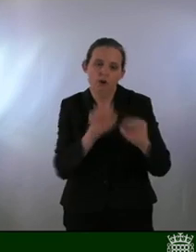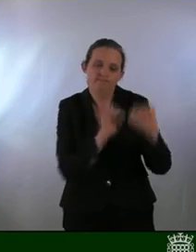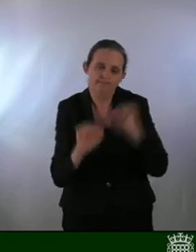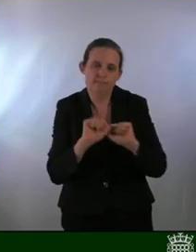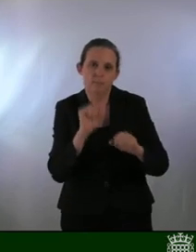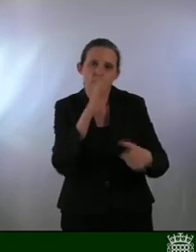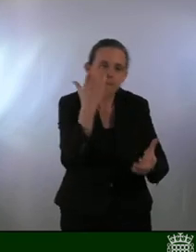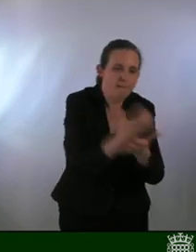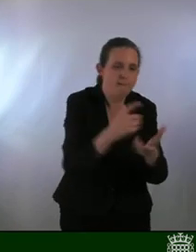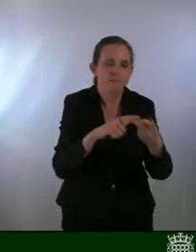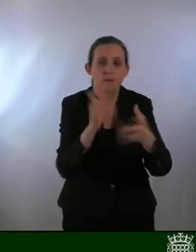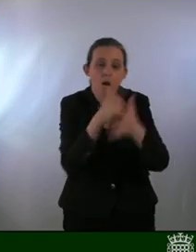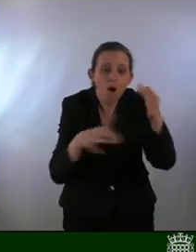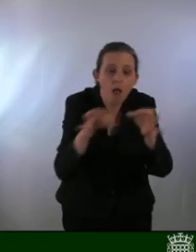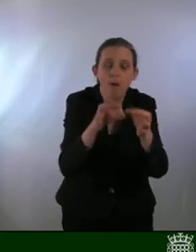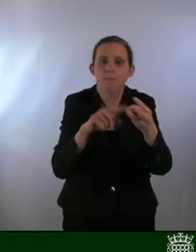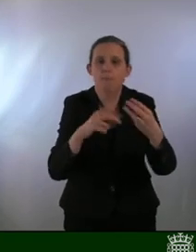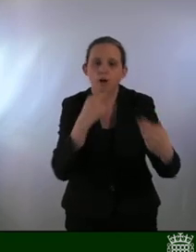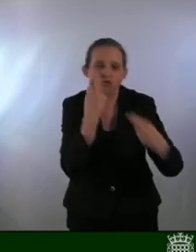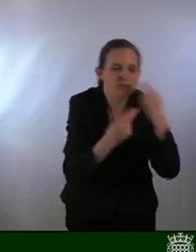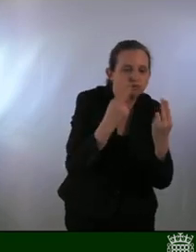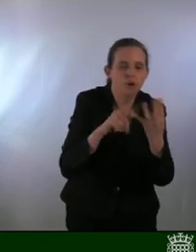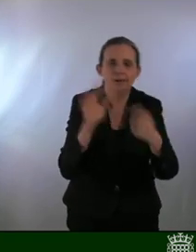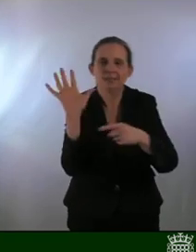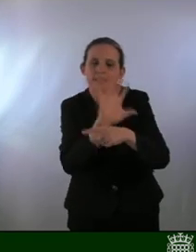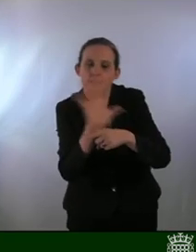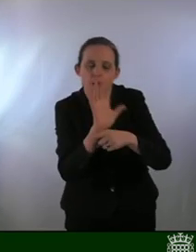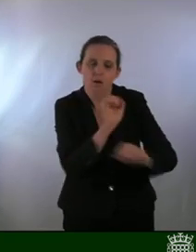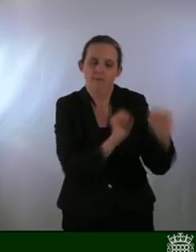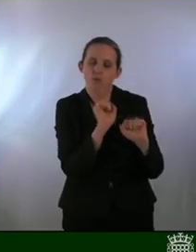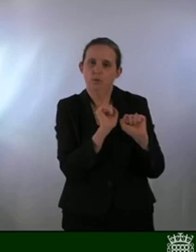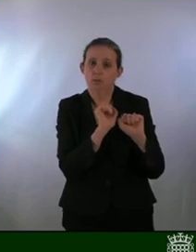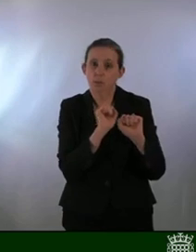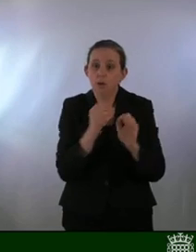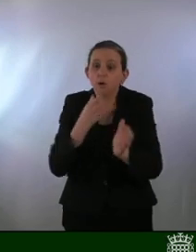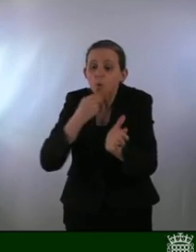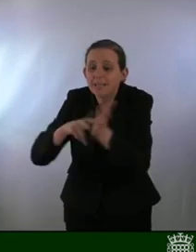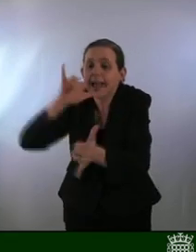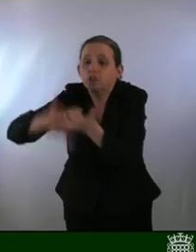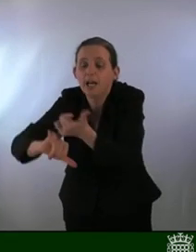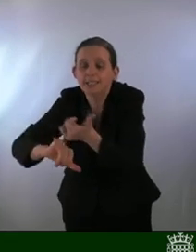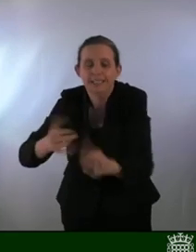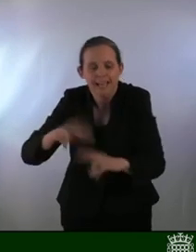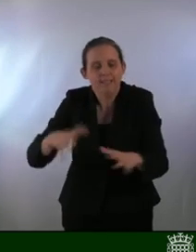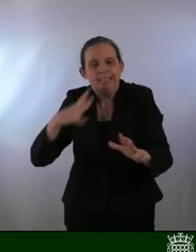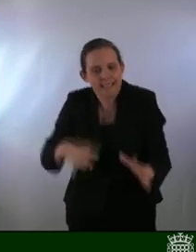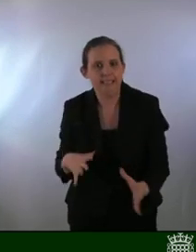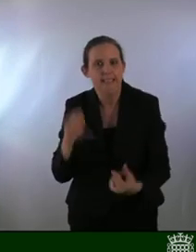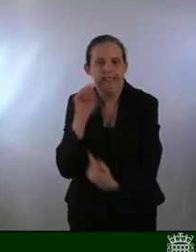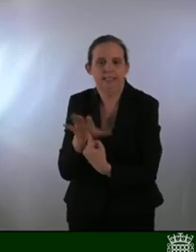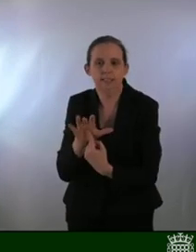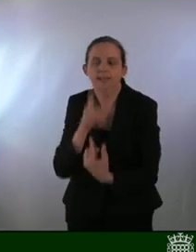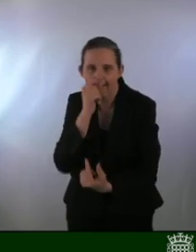cinemas and restaurants. We should only use the NHS when we really need to. This advice is directed at